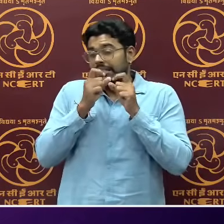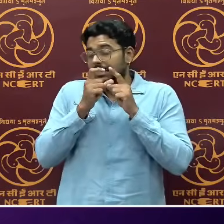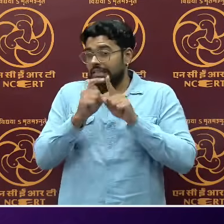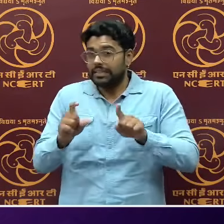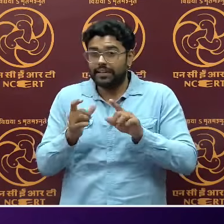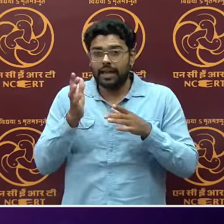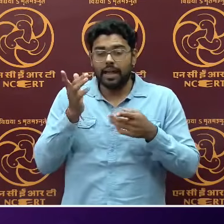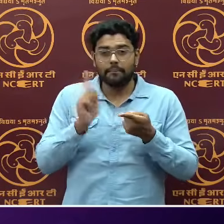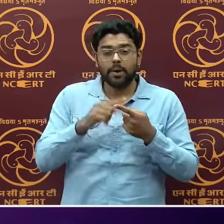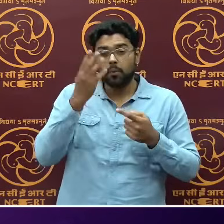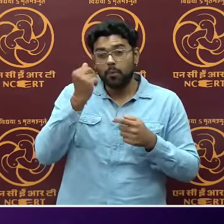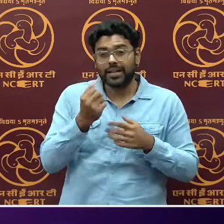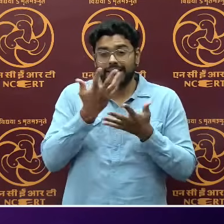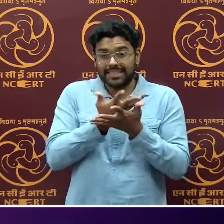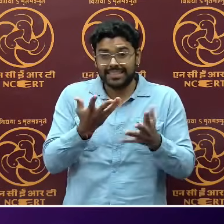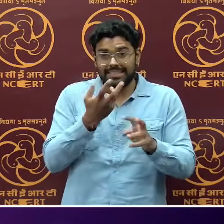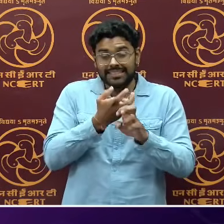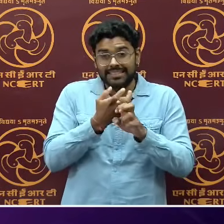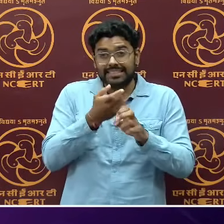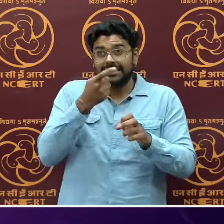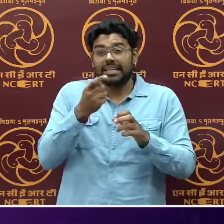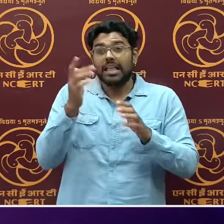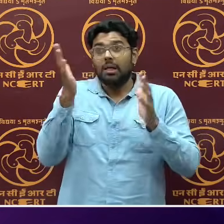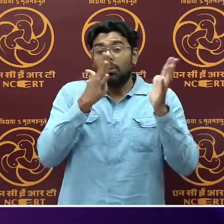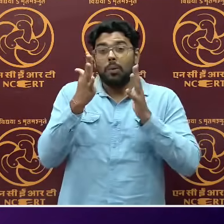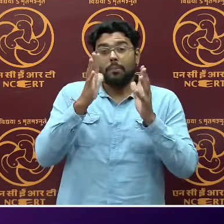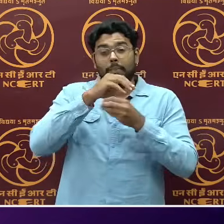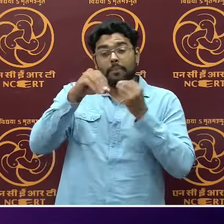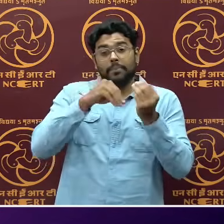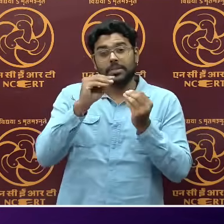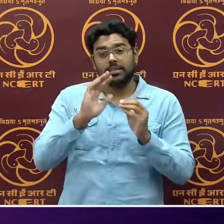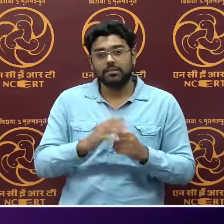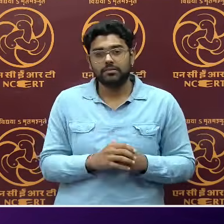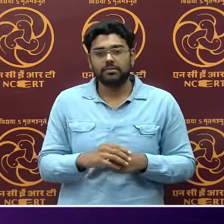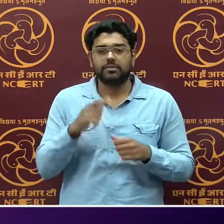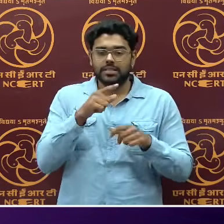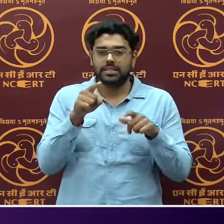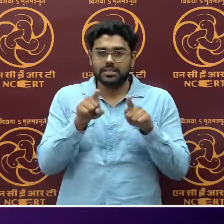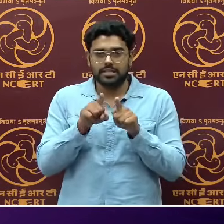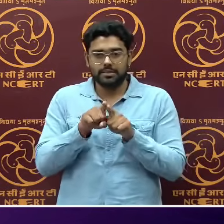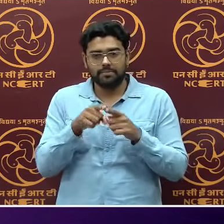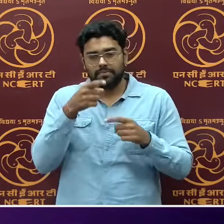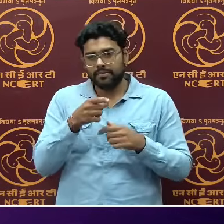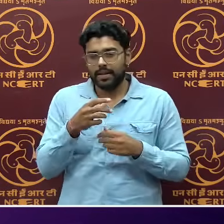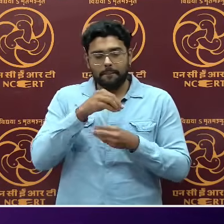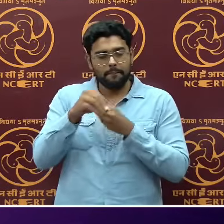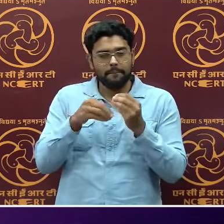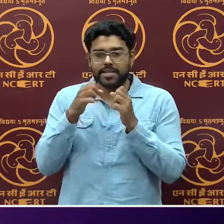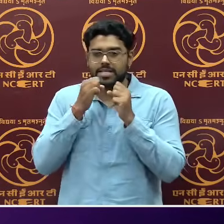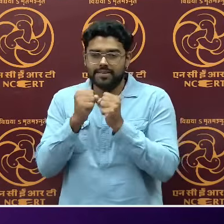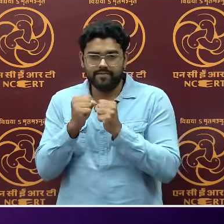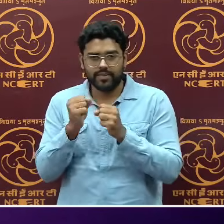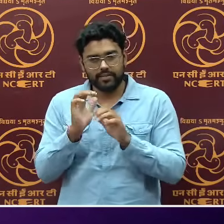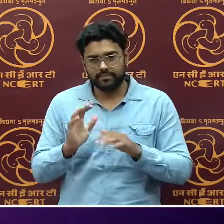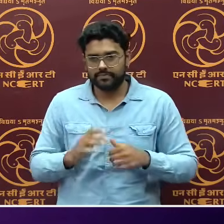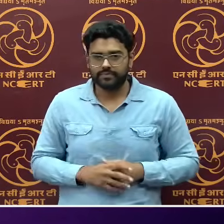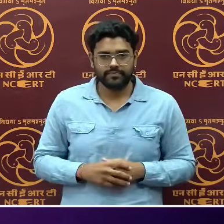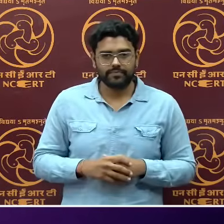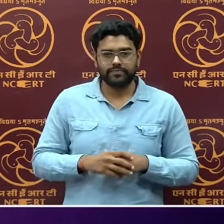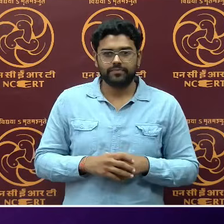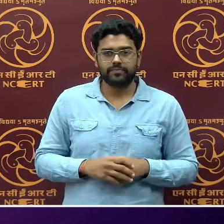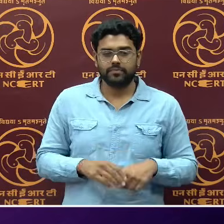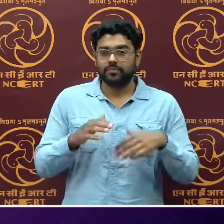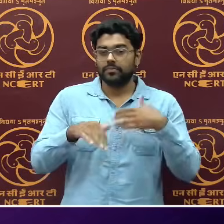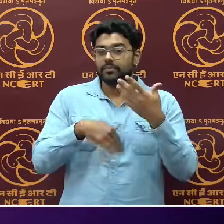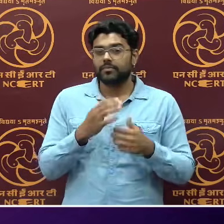Because solid particles are there in air, right? So that's a type of non-uniform mixture that it is forming. Now